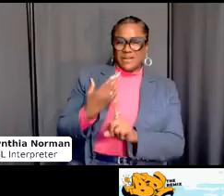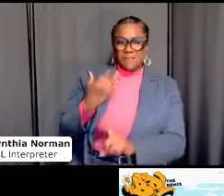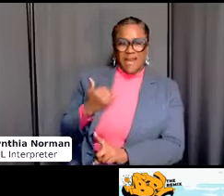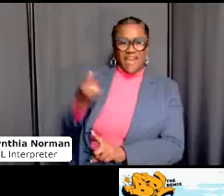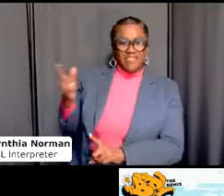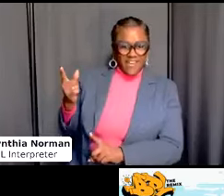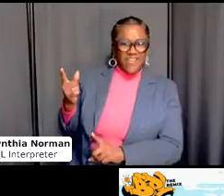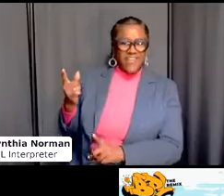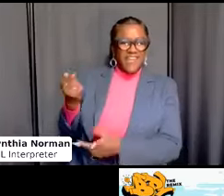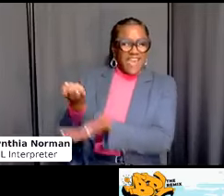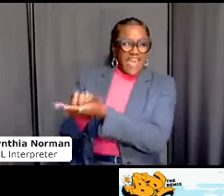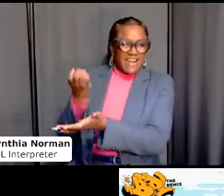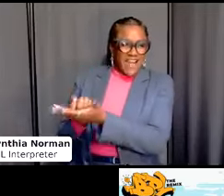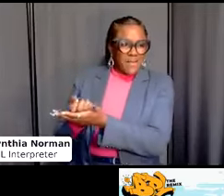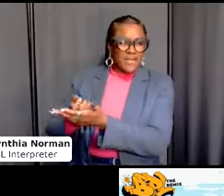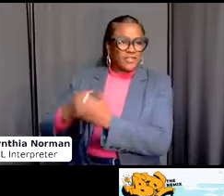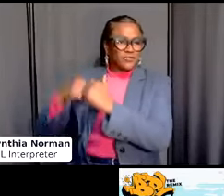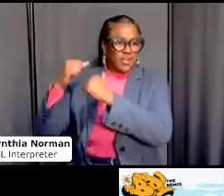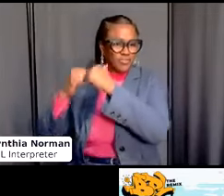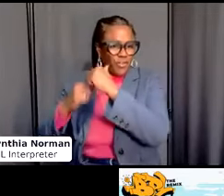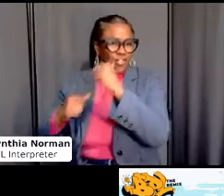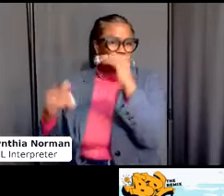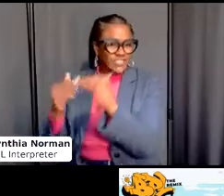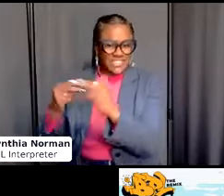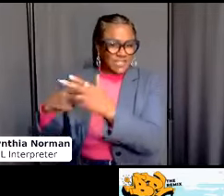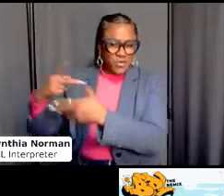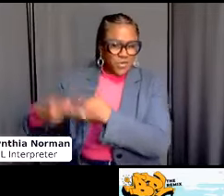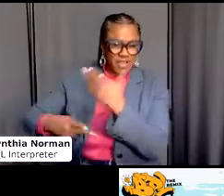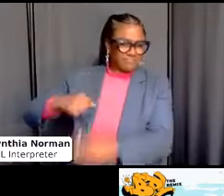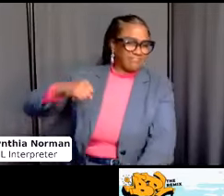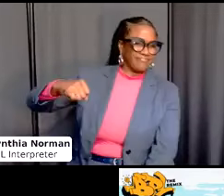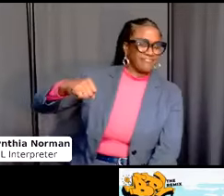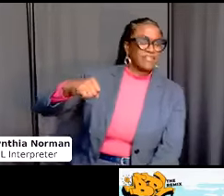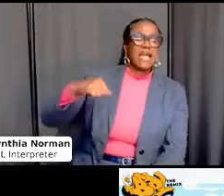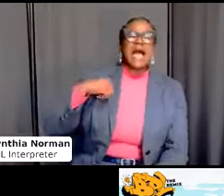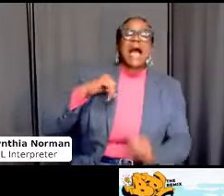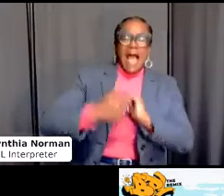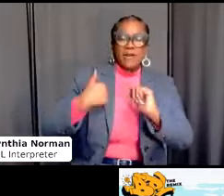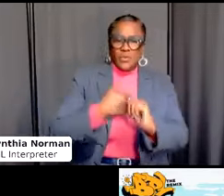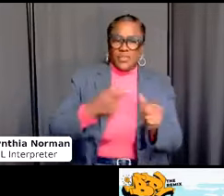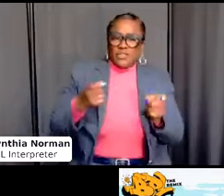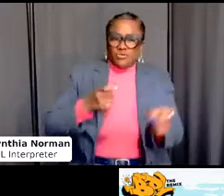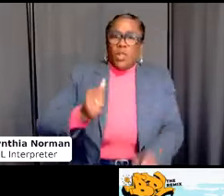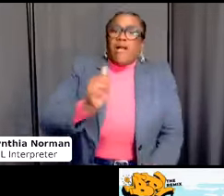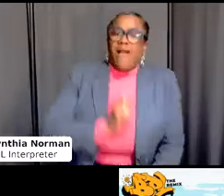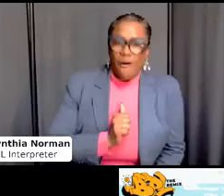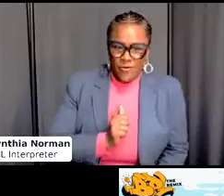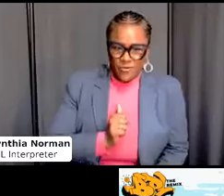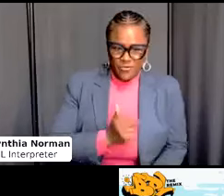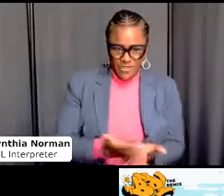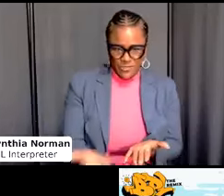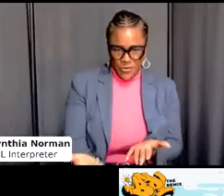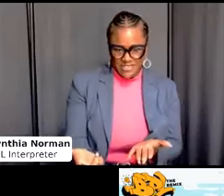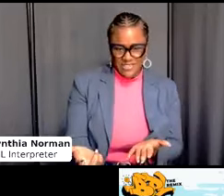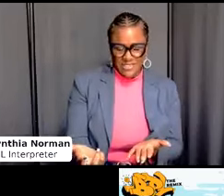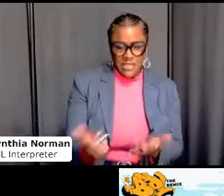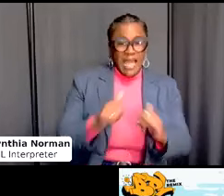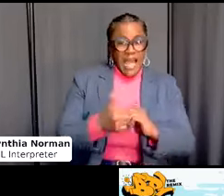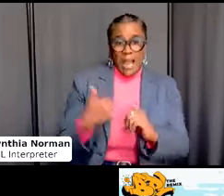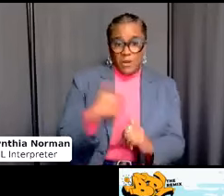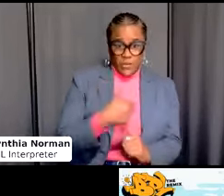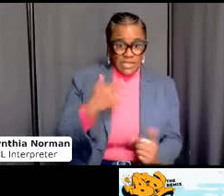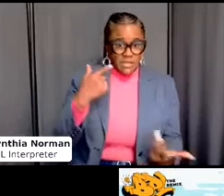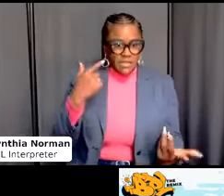adjustment programs of the IMF and the world. How do we, gain control of our resources? How do we create, if we're going to have this